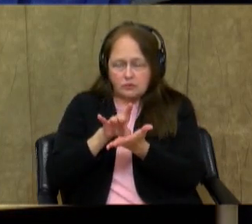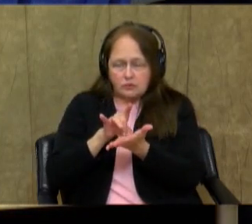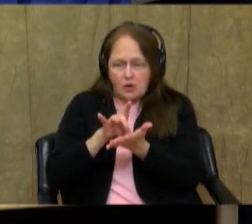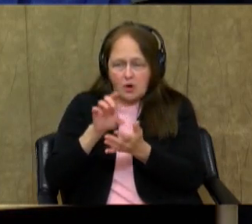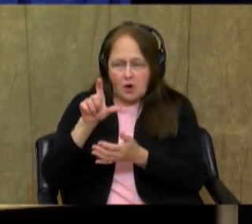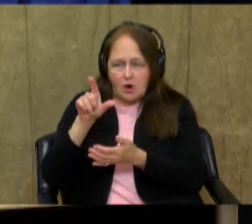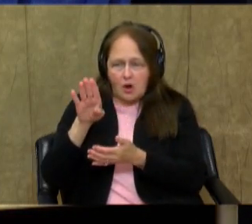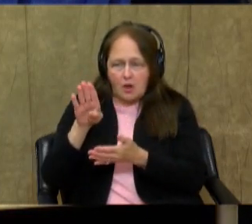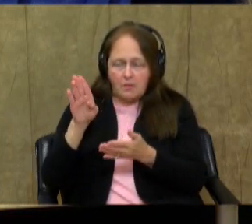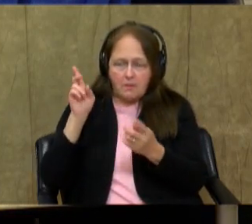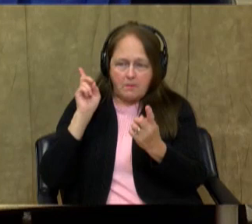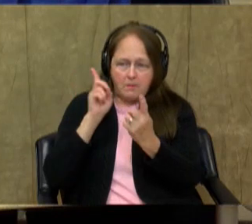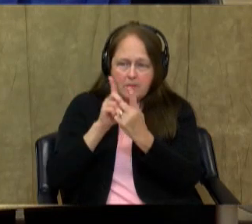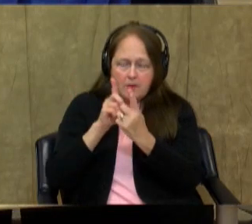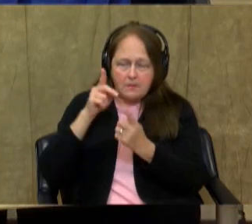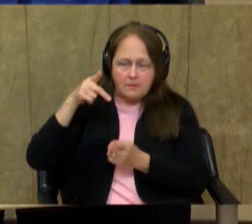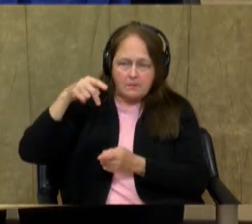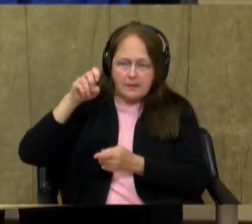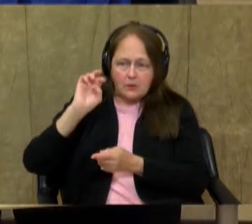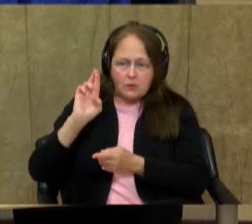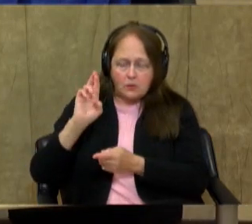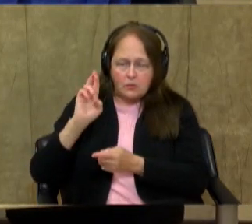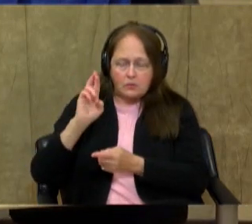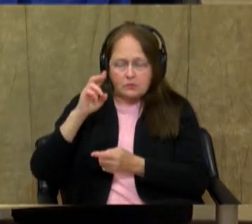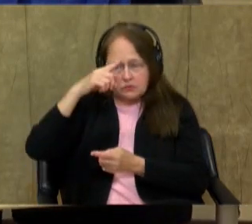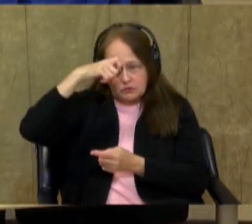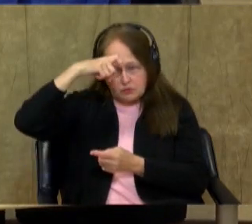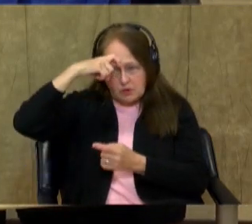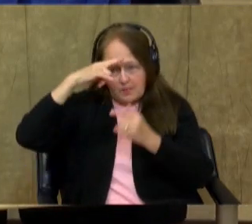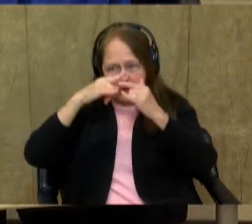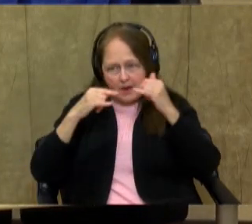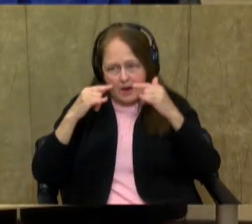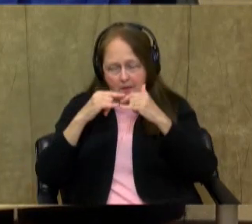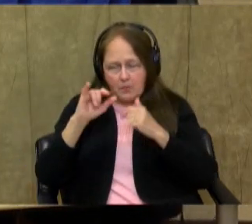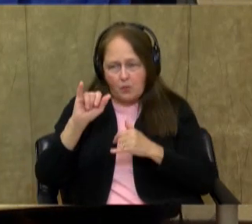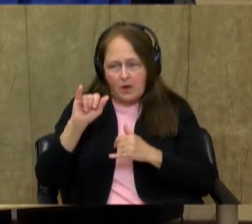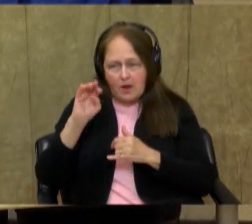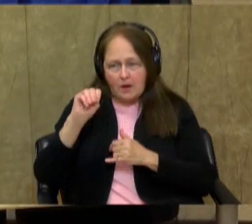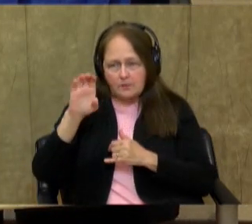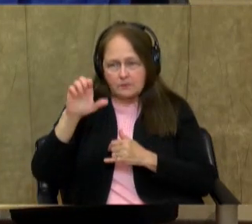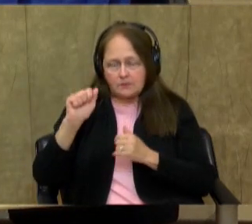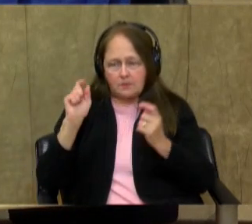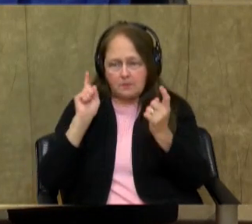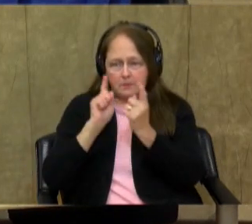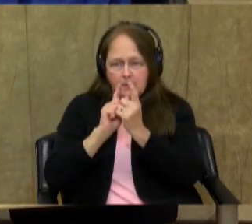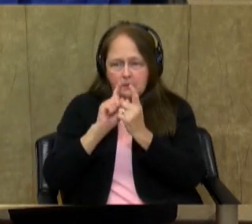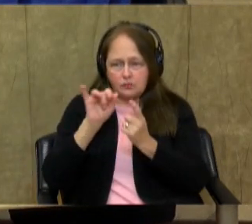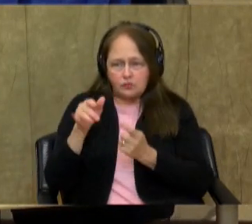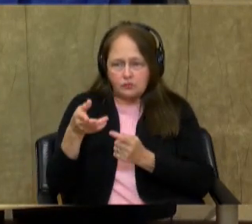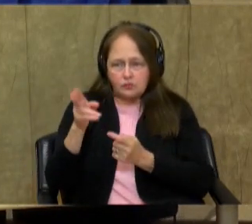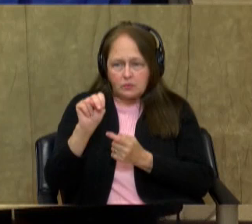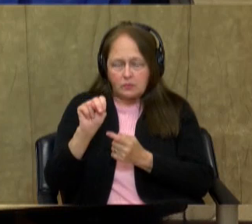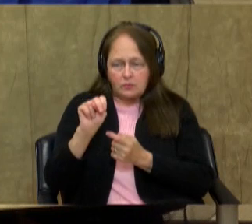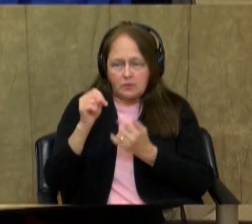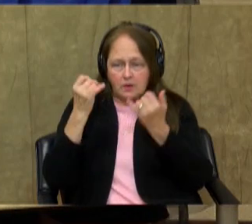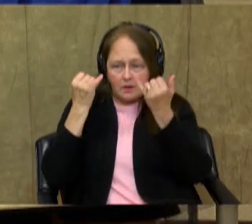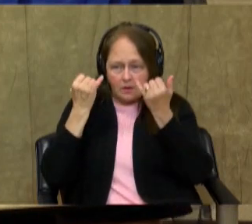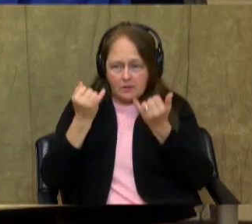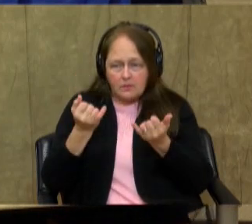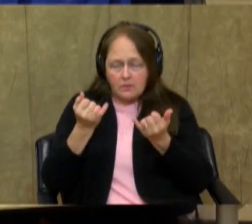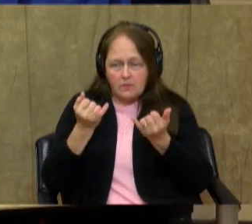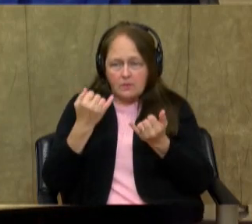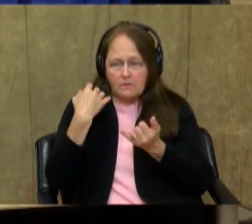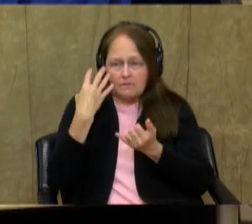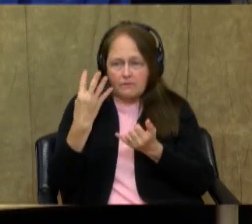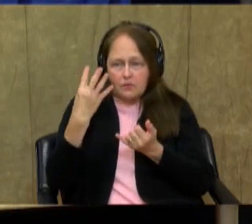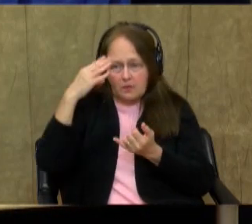Peter. And he went to summer camp at the YMCA and met John. Now, the